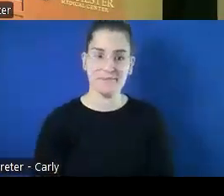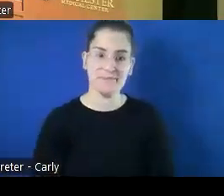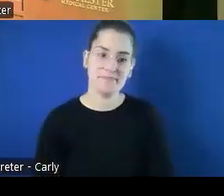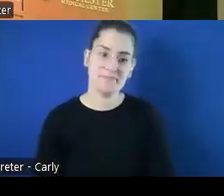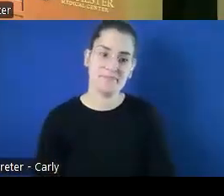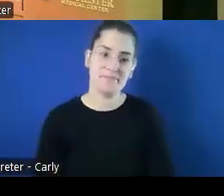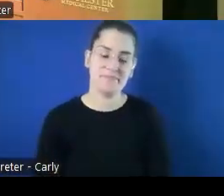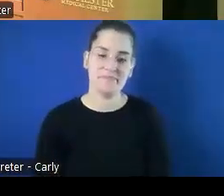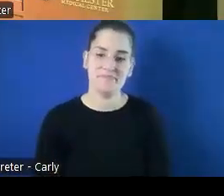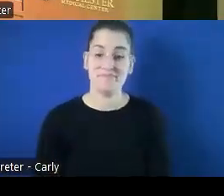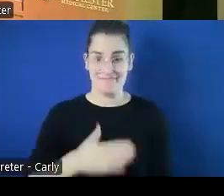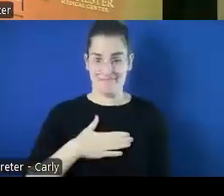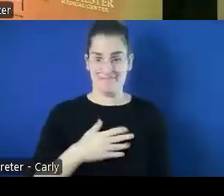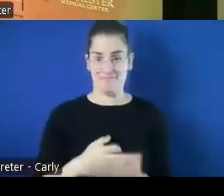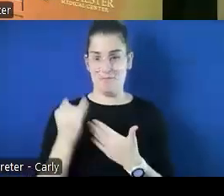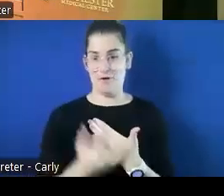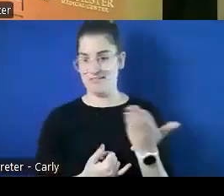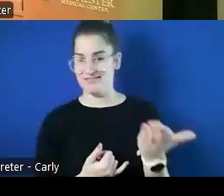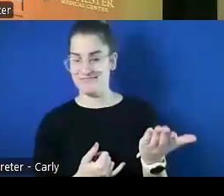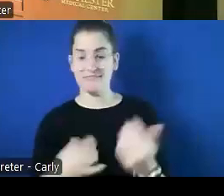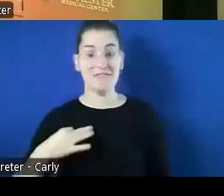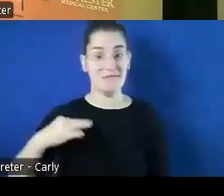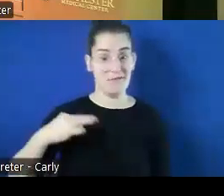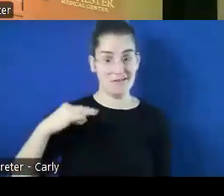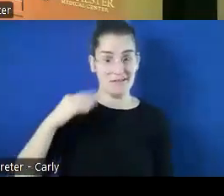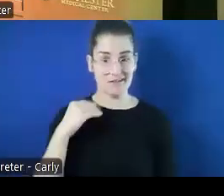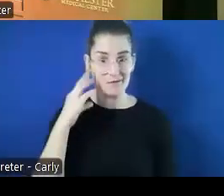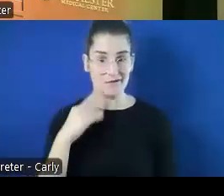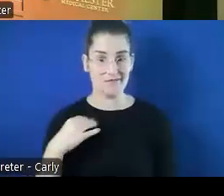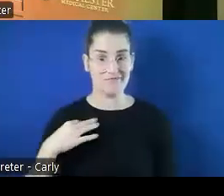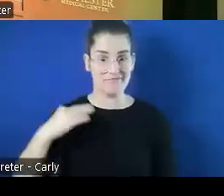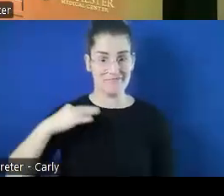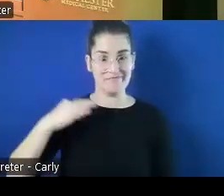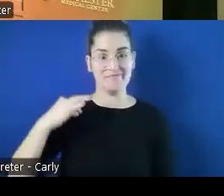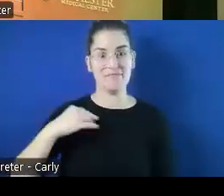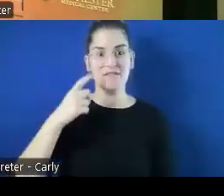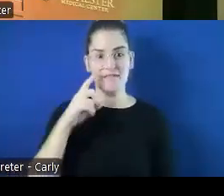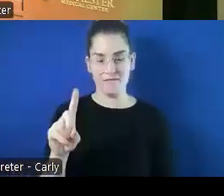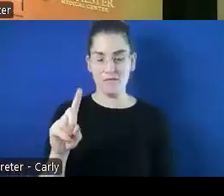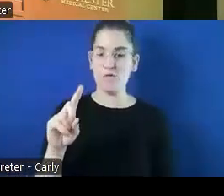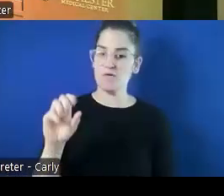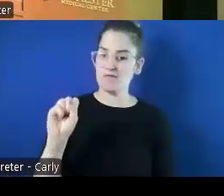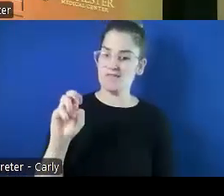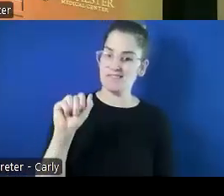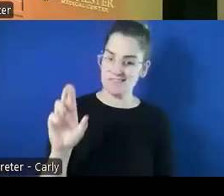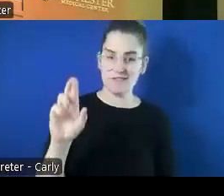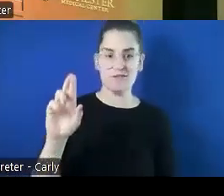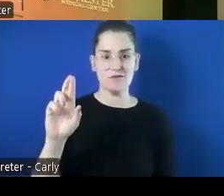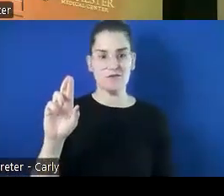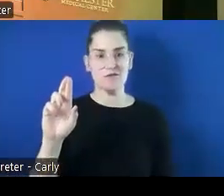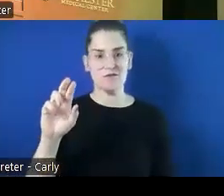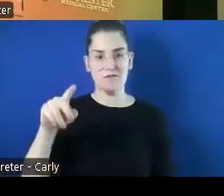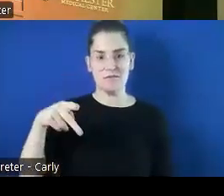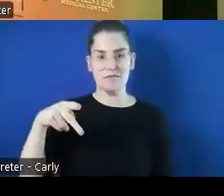So this is my project. This is a voluntary experience for senior PGY3 residents to participate in